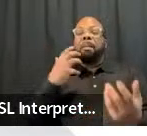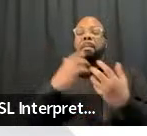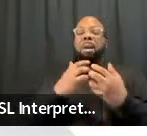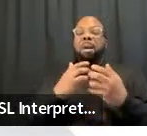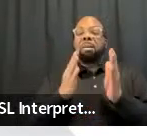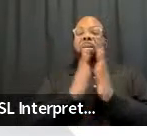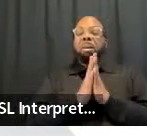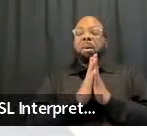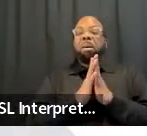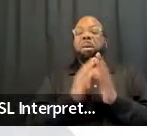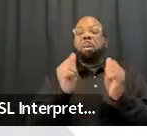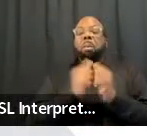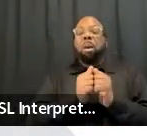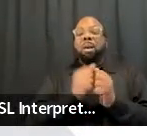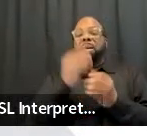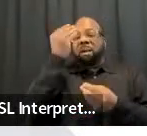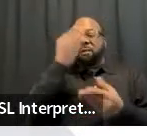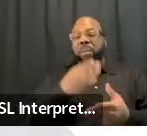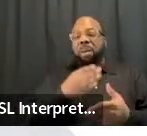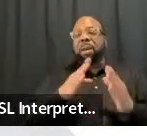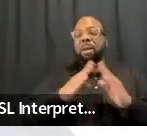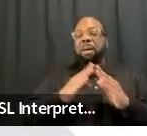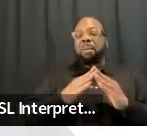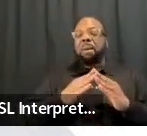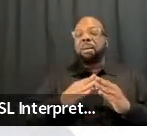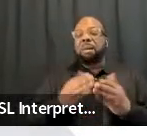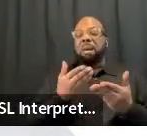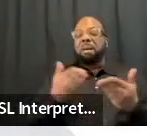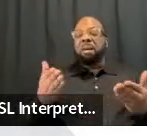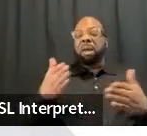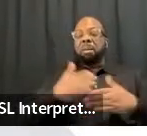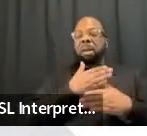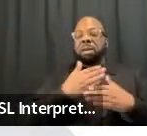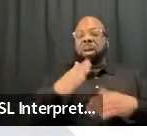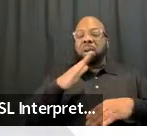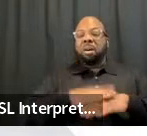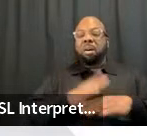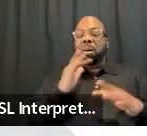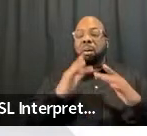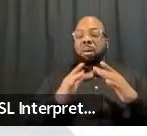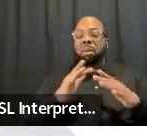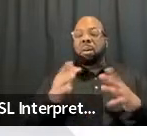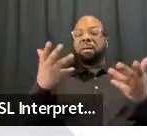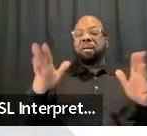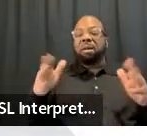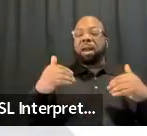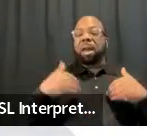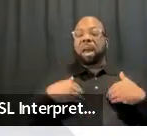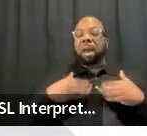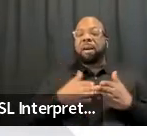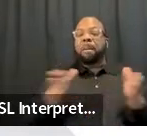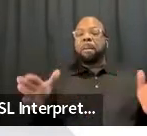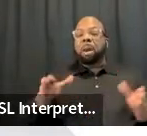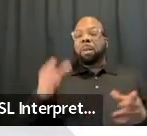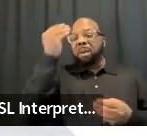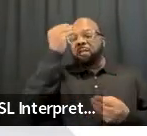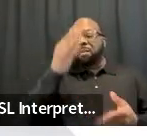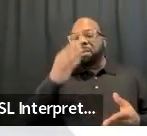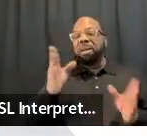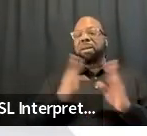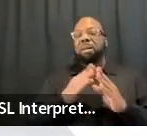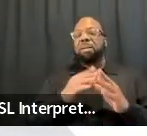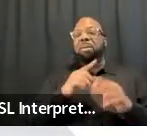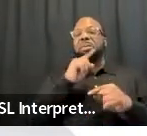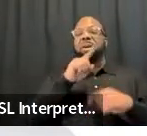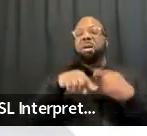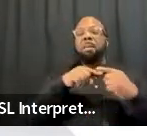number of information sessions and materials we've been sharing online. We've had a public information session back in October where we spoke about carbon